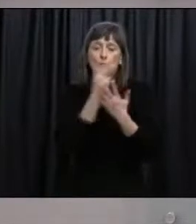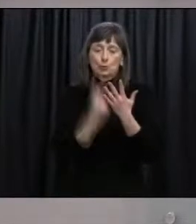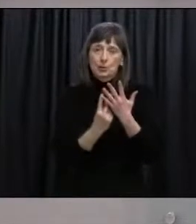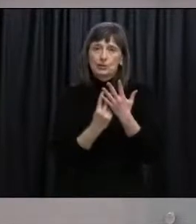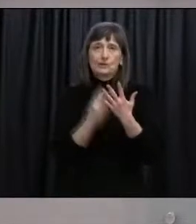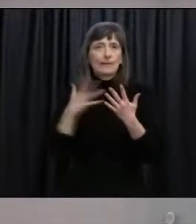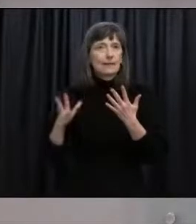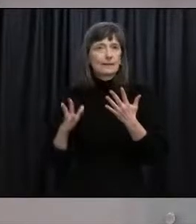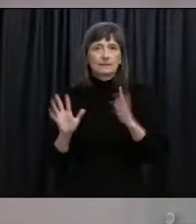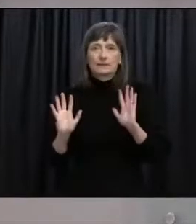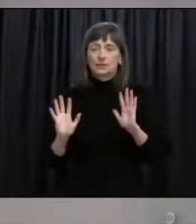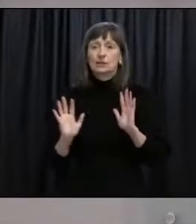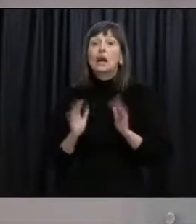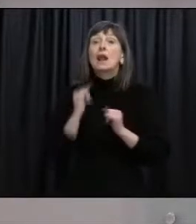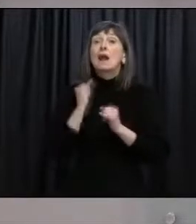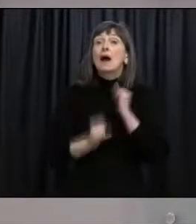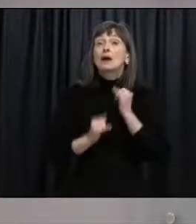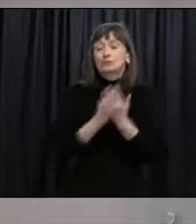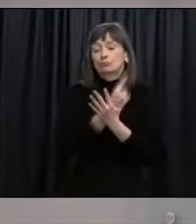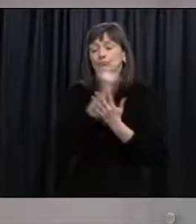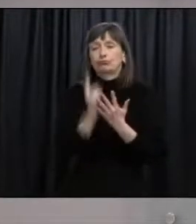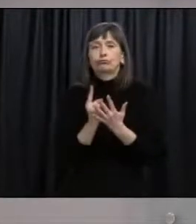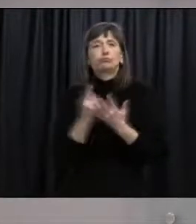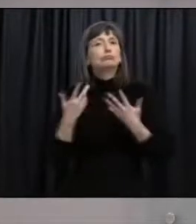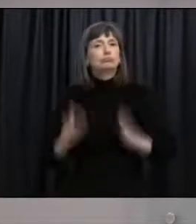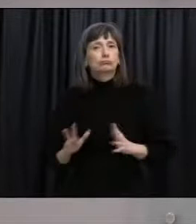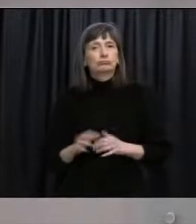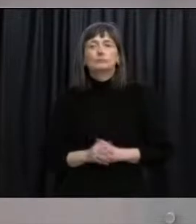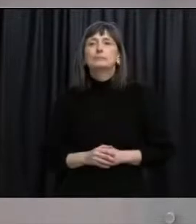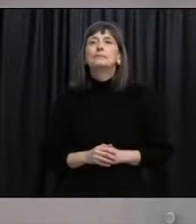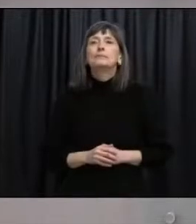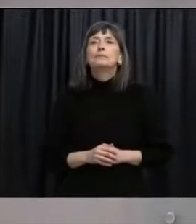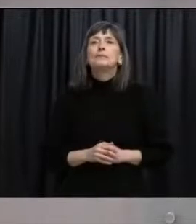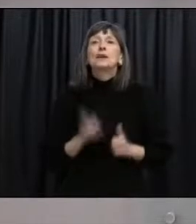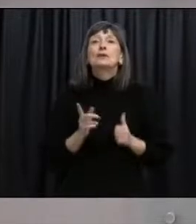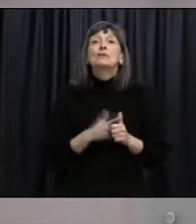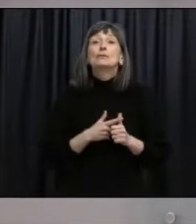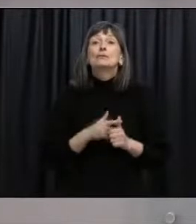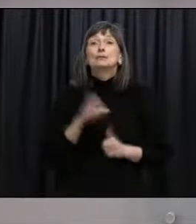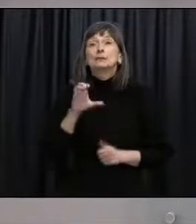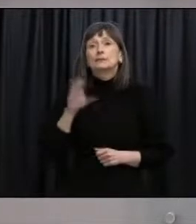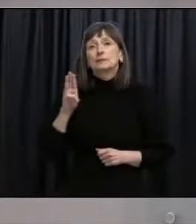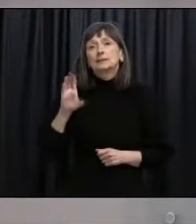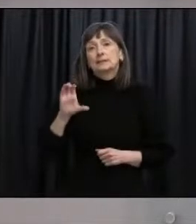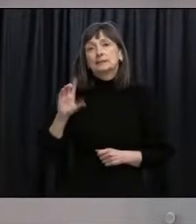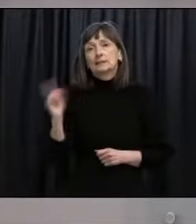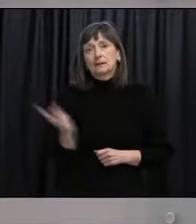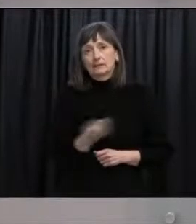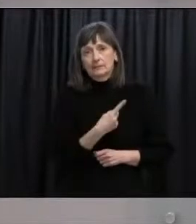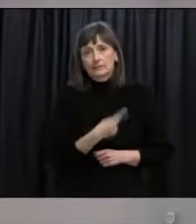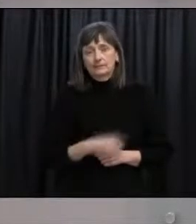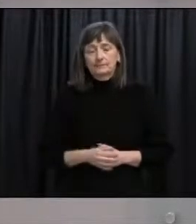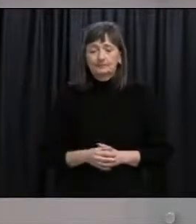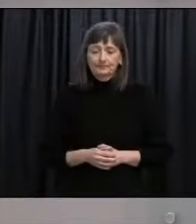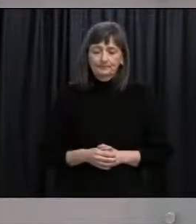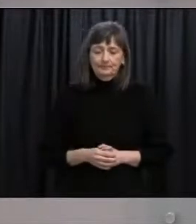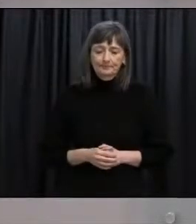follow-up. Following this, I will ask each reporter if they have one final question. Our first questions are from Peter Cowan with CBC. Please go